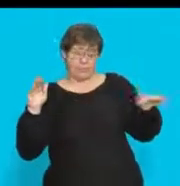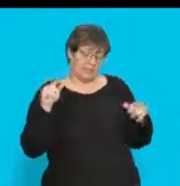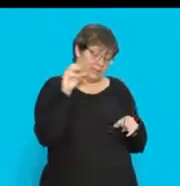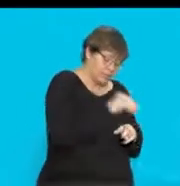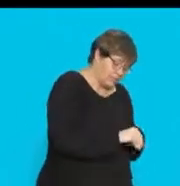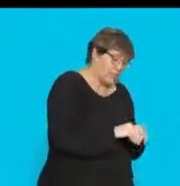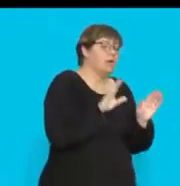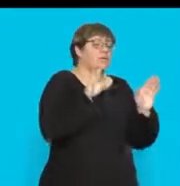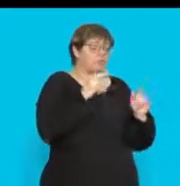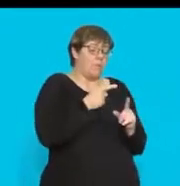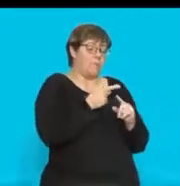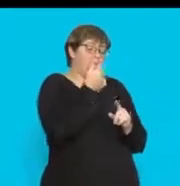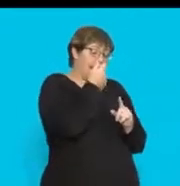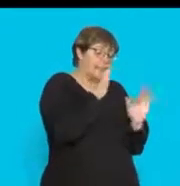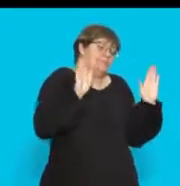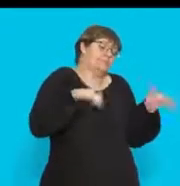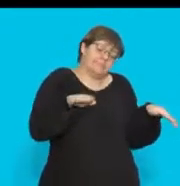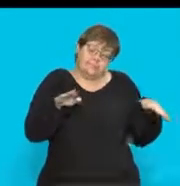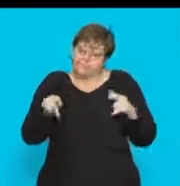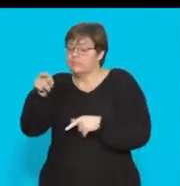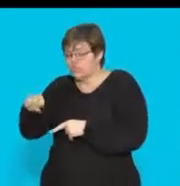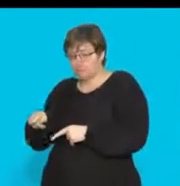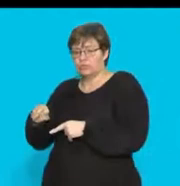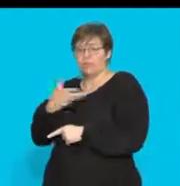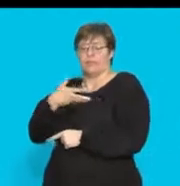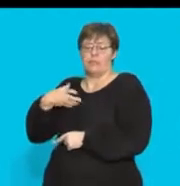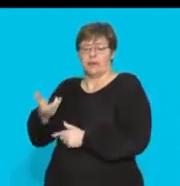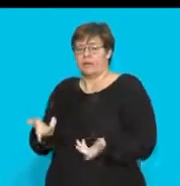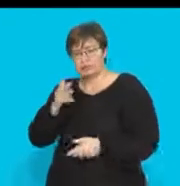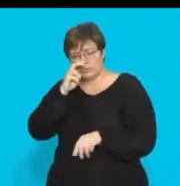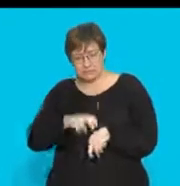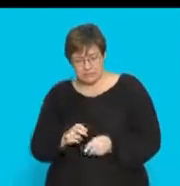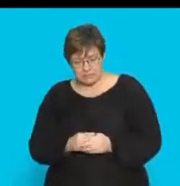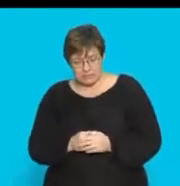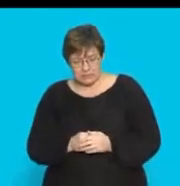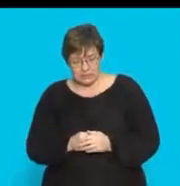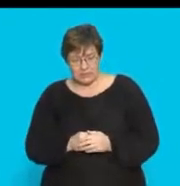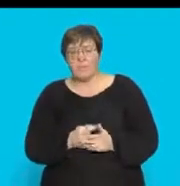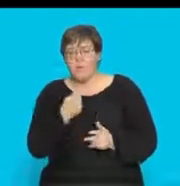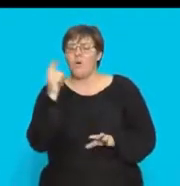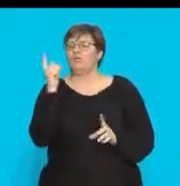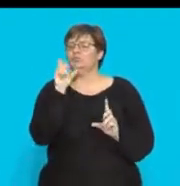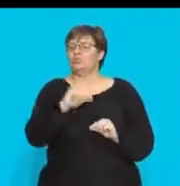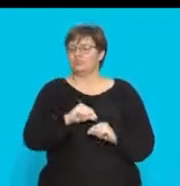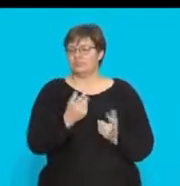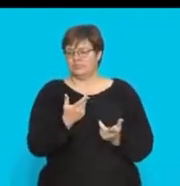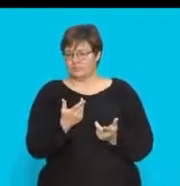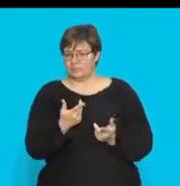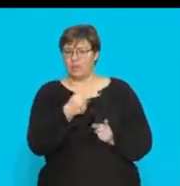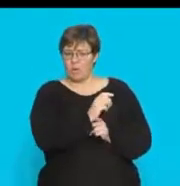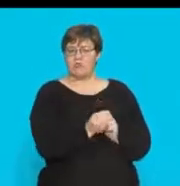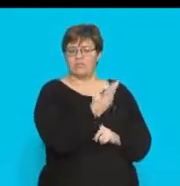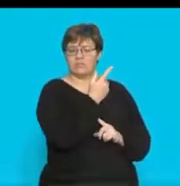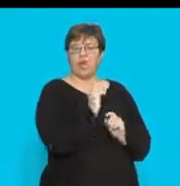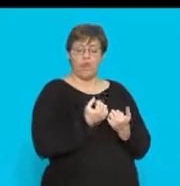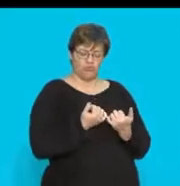the male to the female. The one parent can do it. It's quick, right? It's cheap, it's simpler. Why do you think